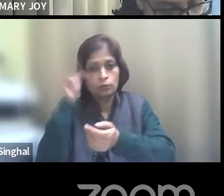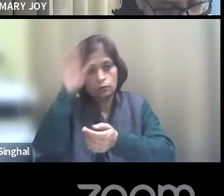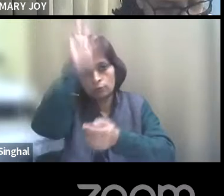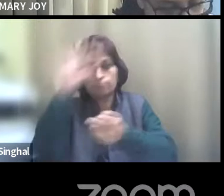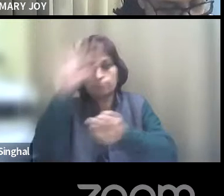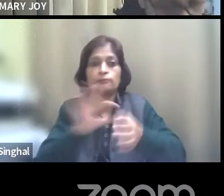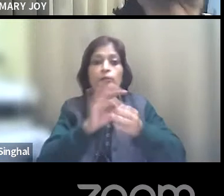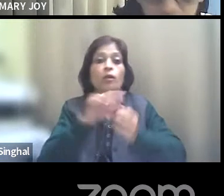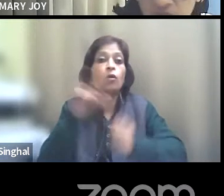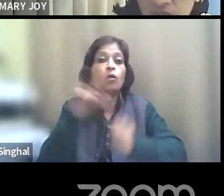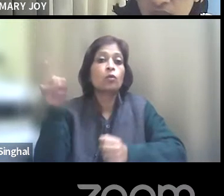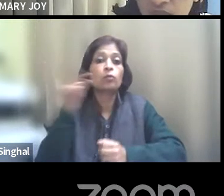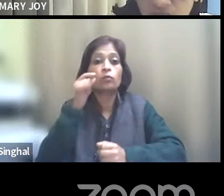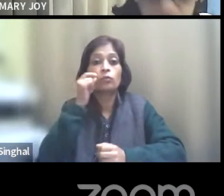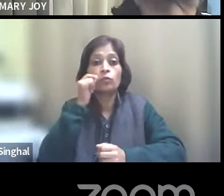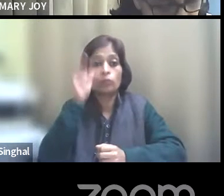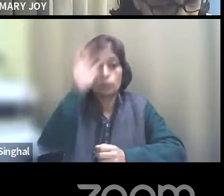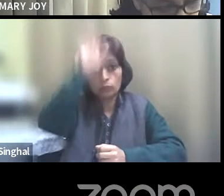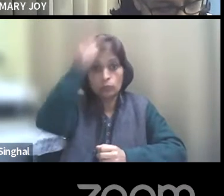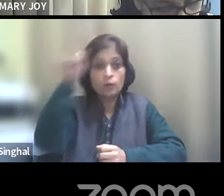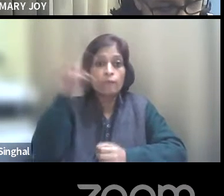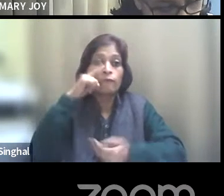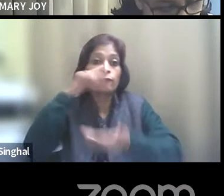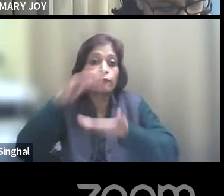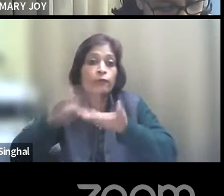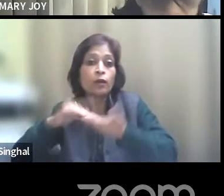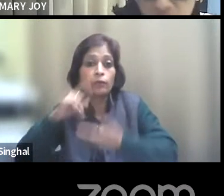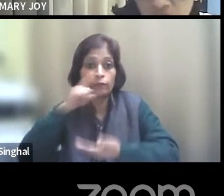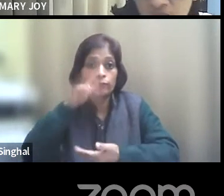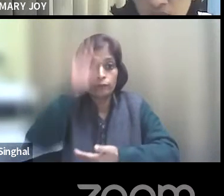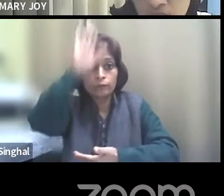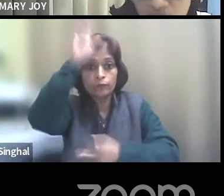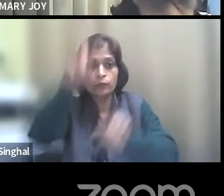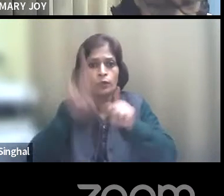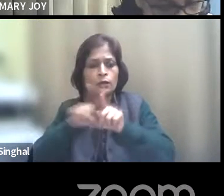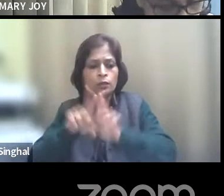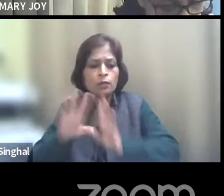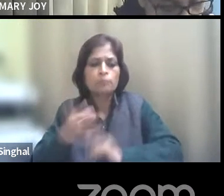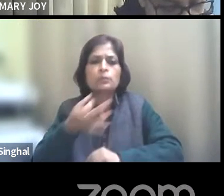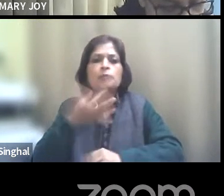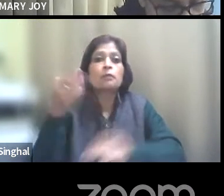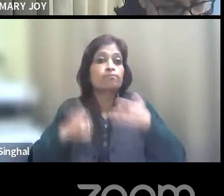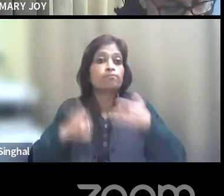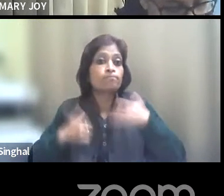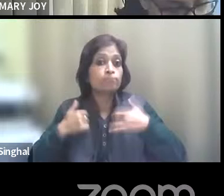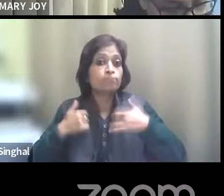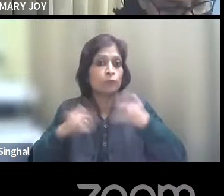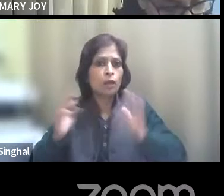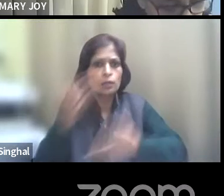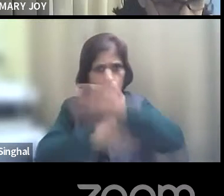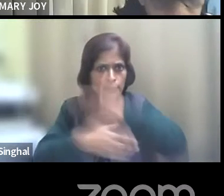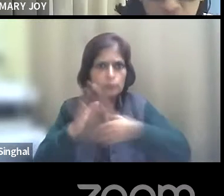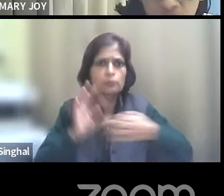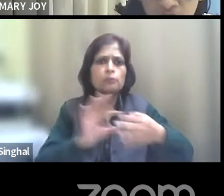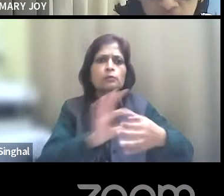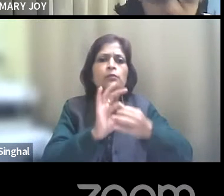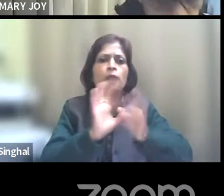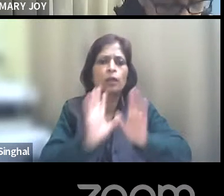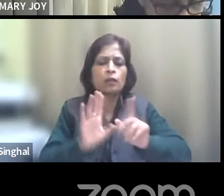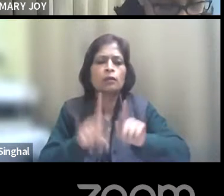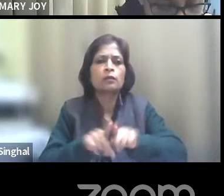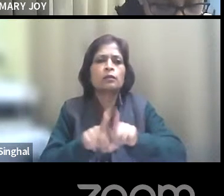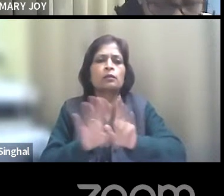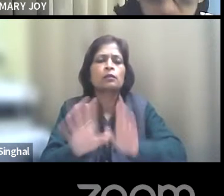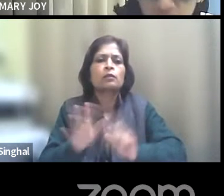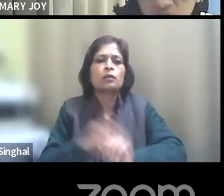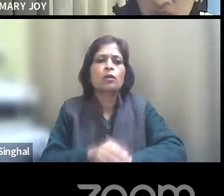his wife, the Queen of Bhutan, they take very special interest in disability. In fact, she is probably